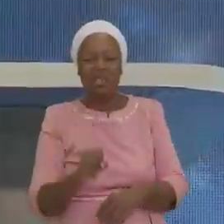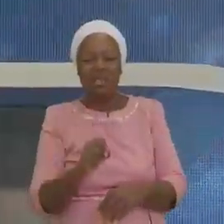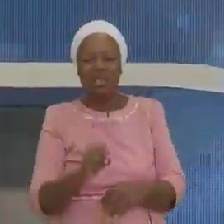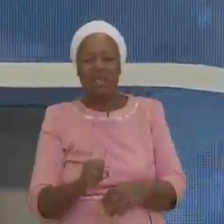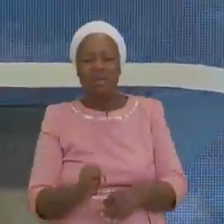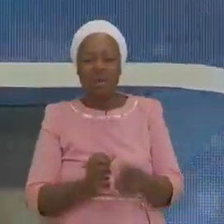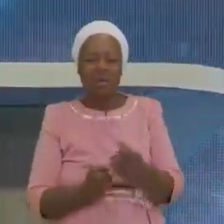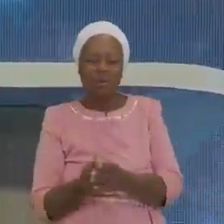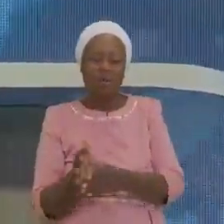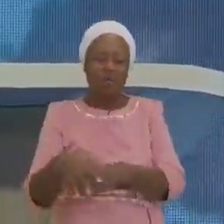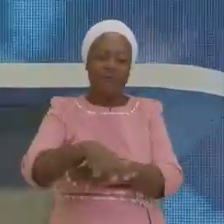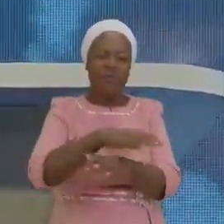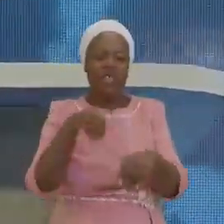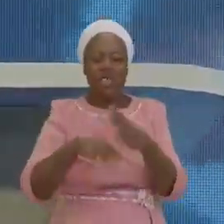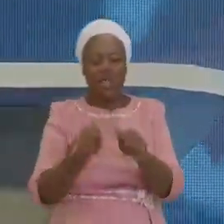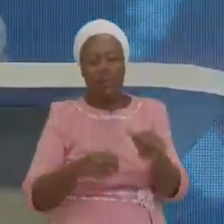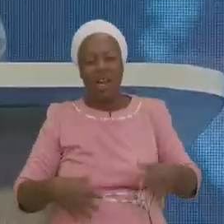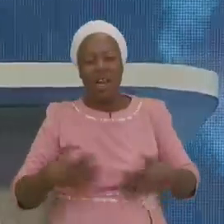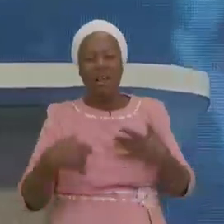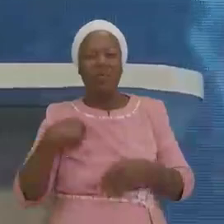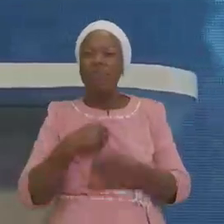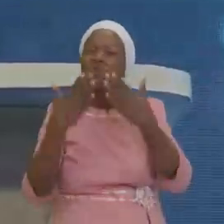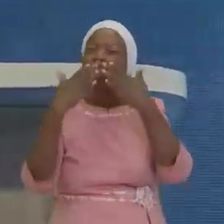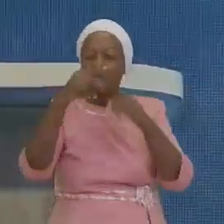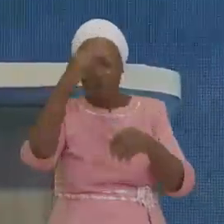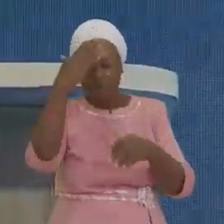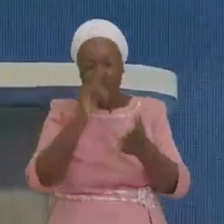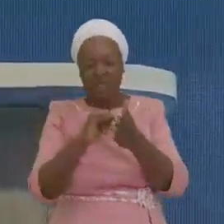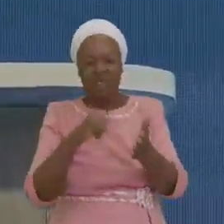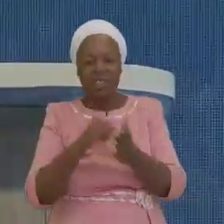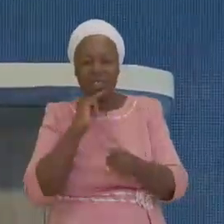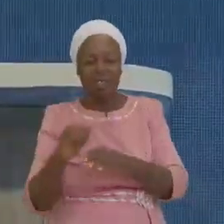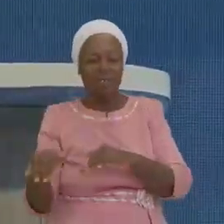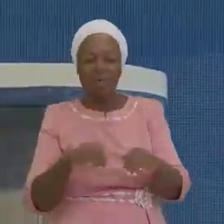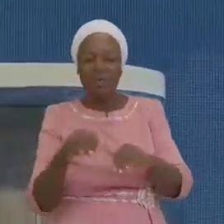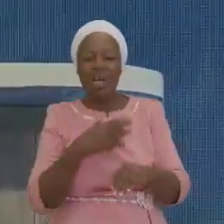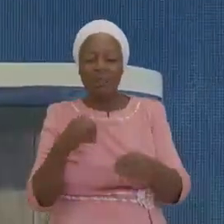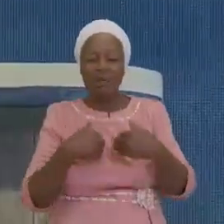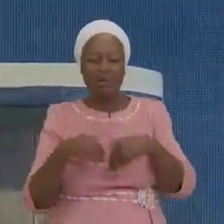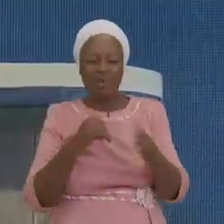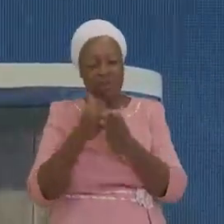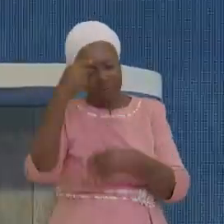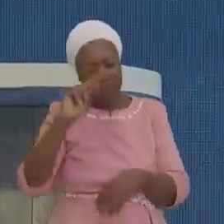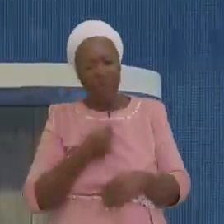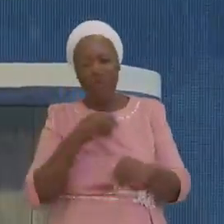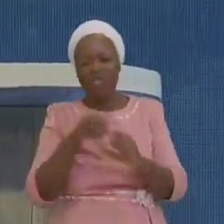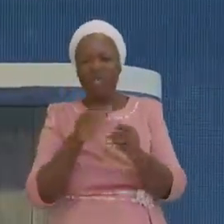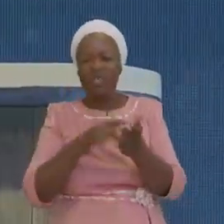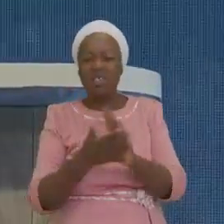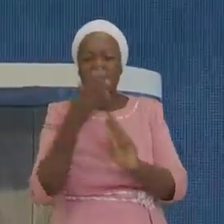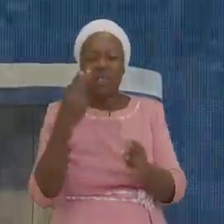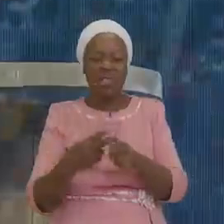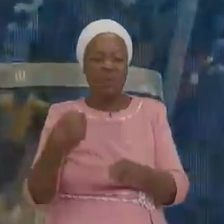overflowing in every life. We thank you because we know it is done. In Jesus' name